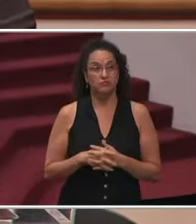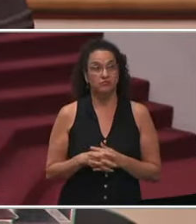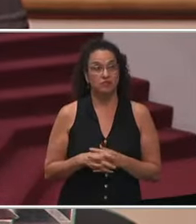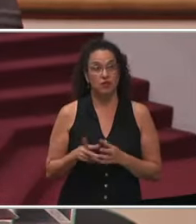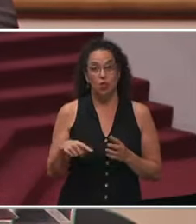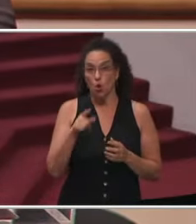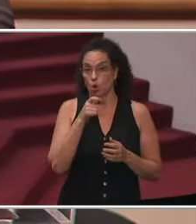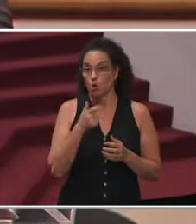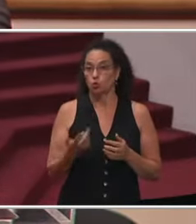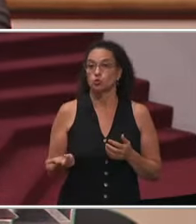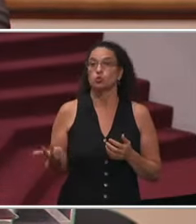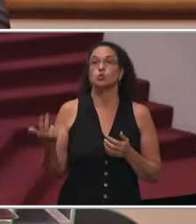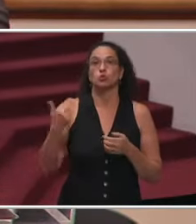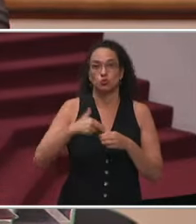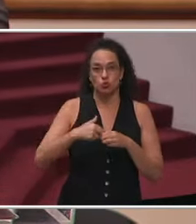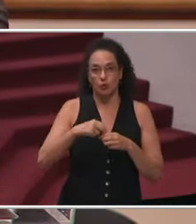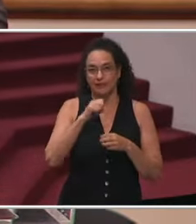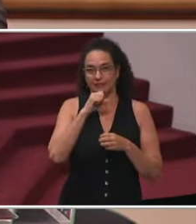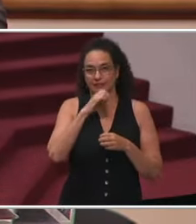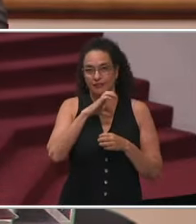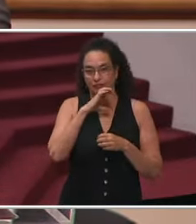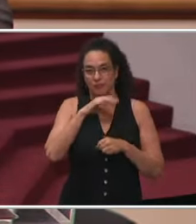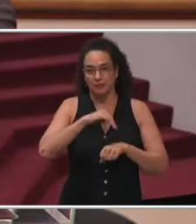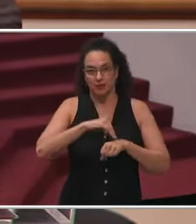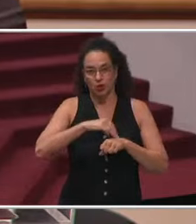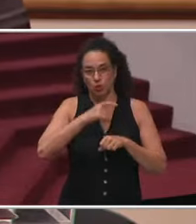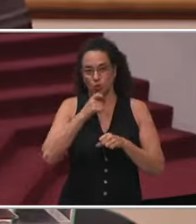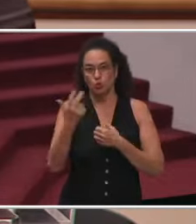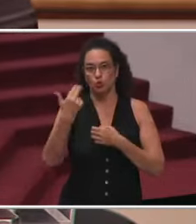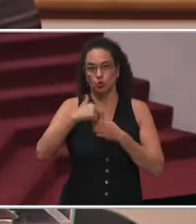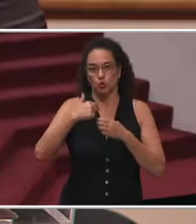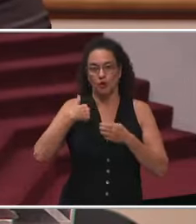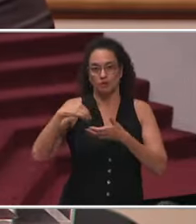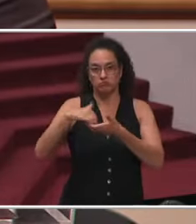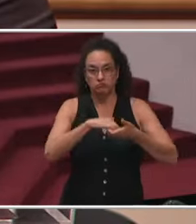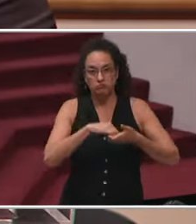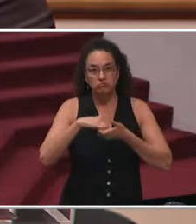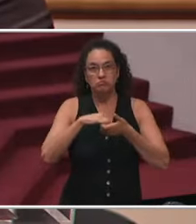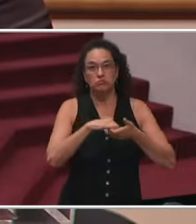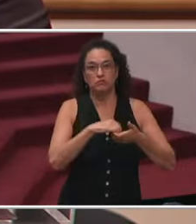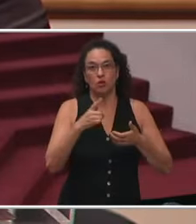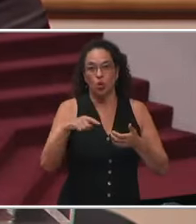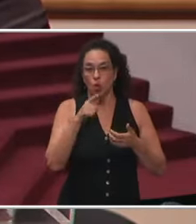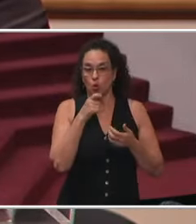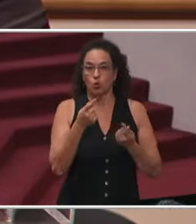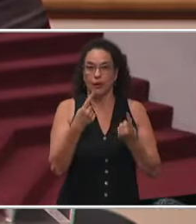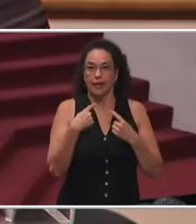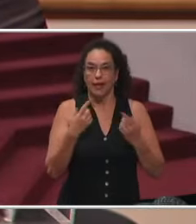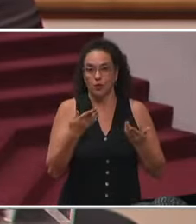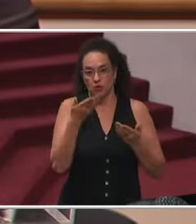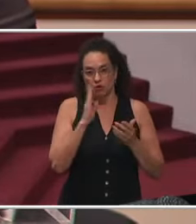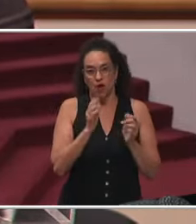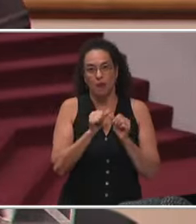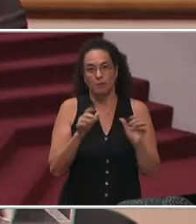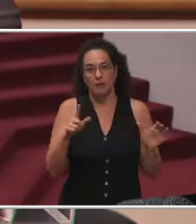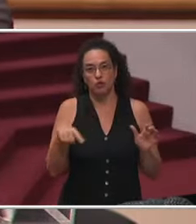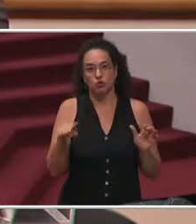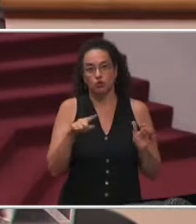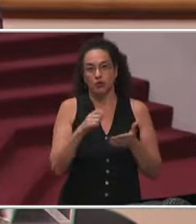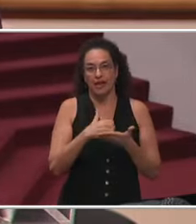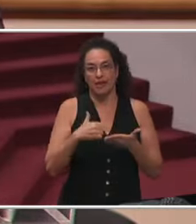in seniors ministry, who've been with us for fellowship, those who are here, God bless you. Amen,